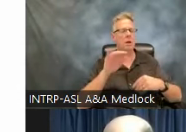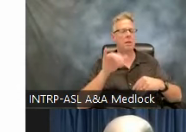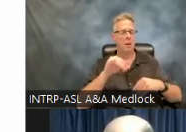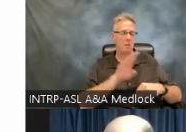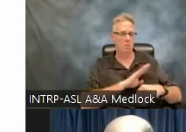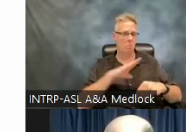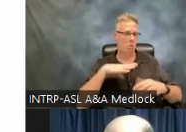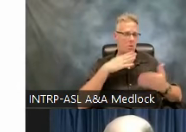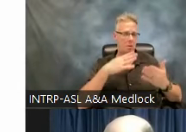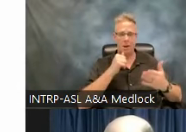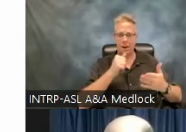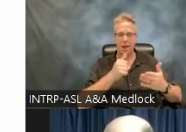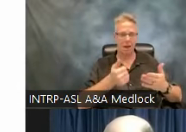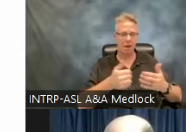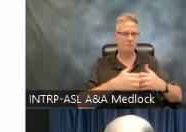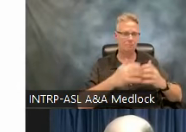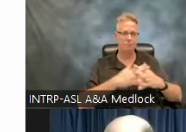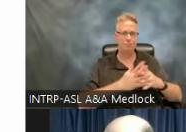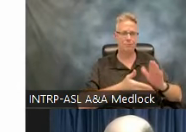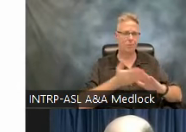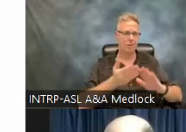probably won't be up and running until